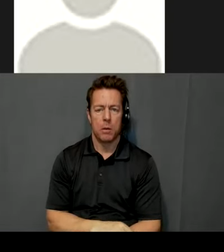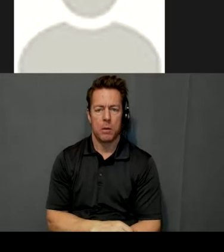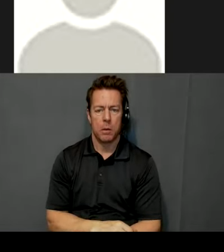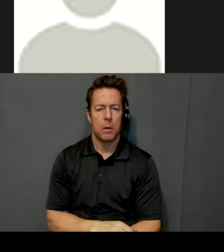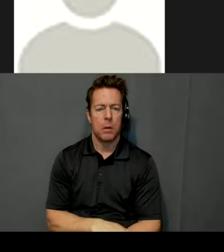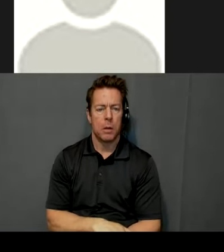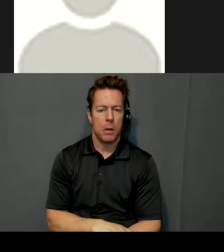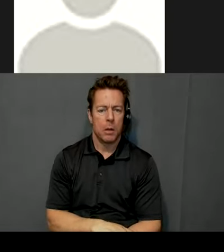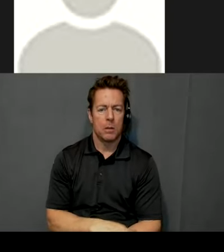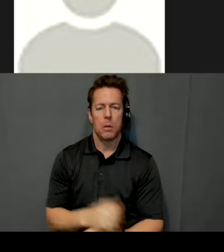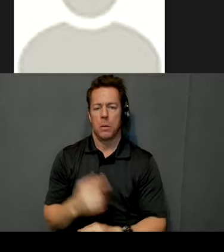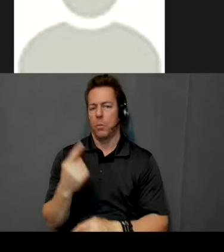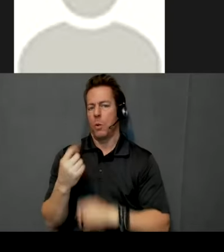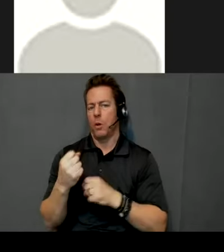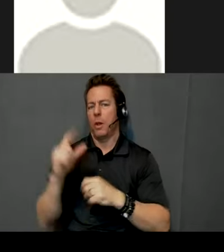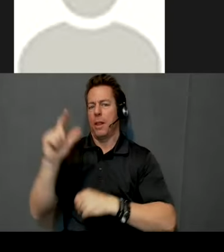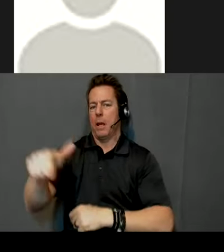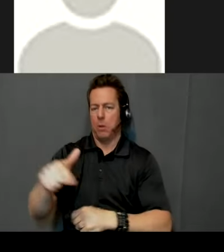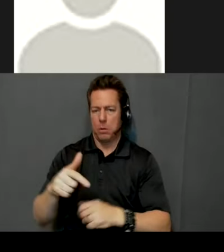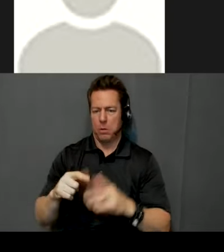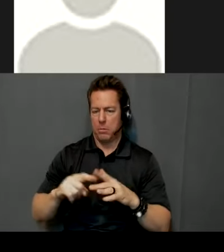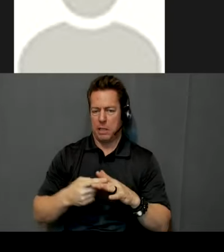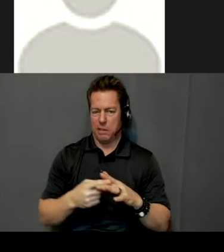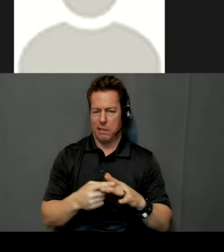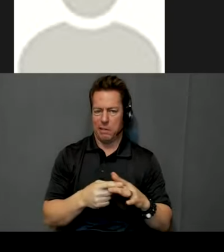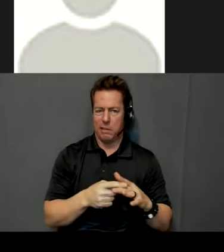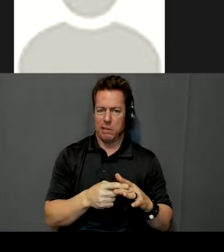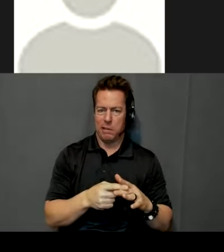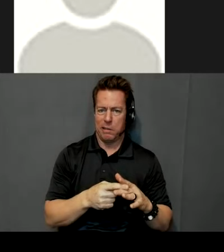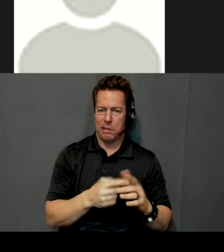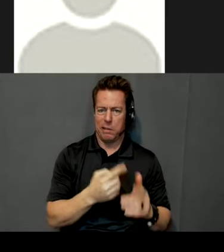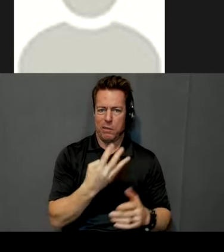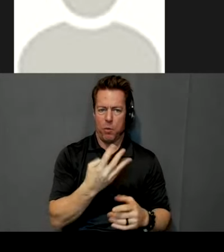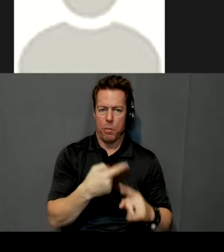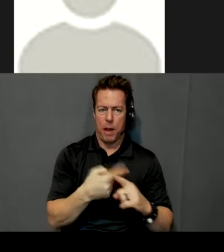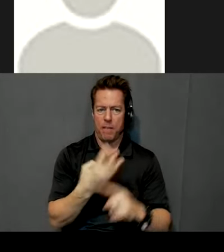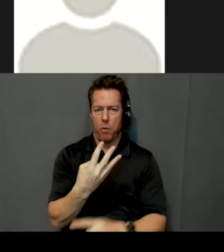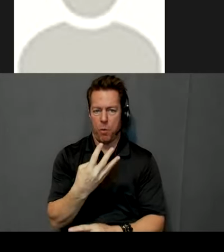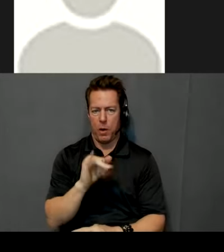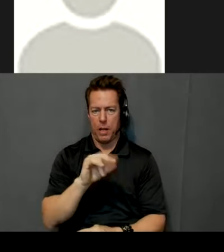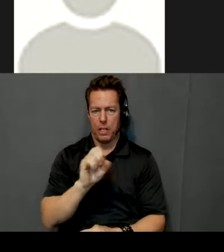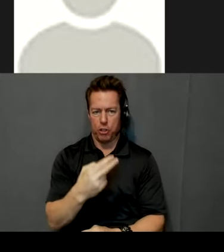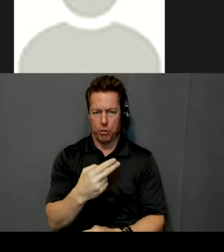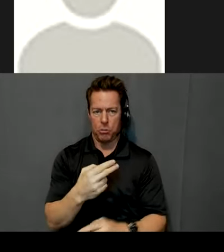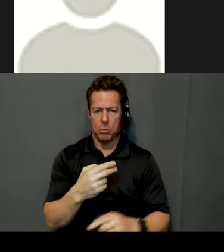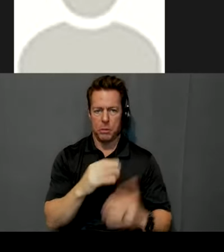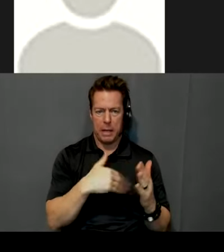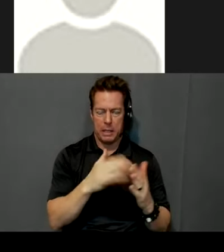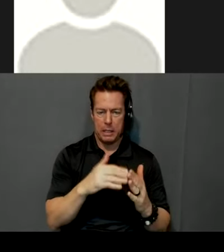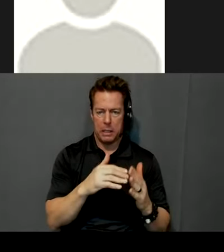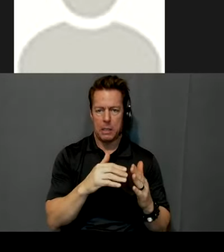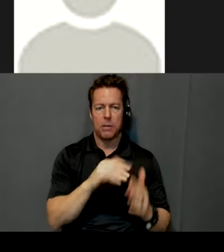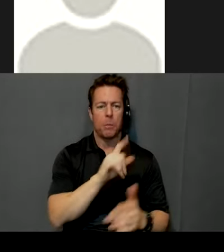So a year later, after the beginning of the tiny 4x4-inch paintings, I moved from Long